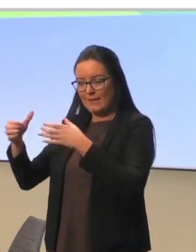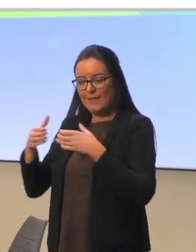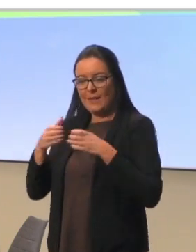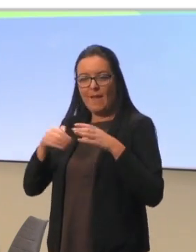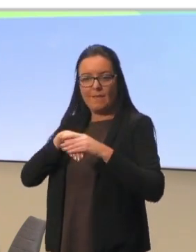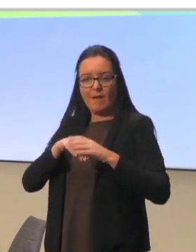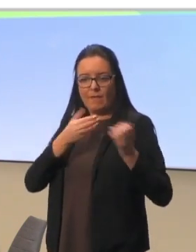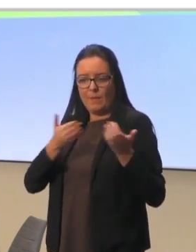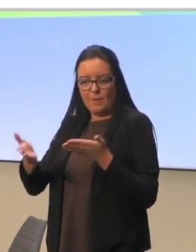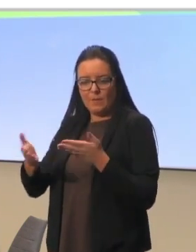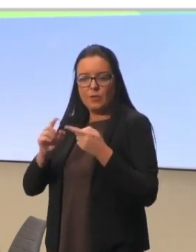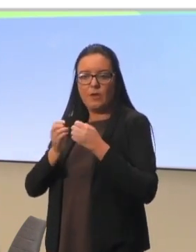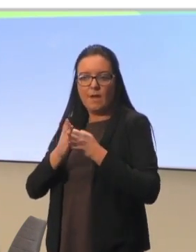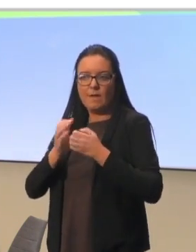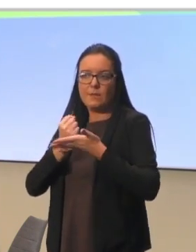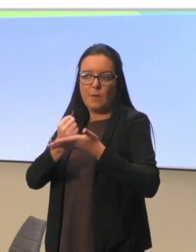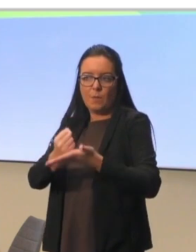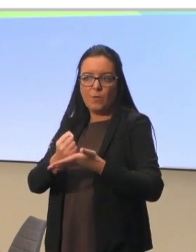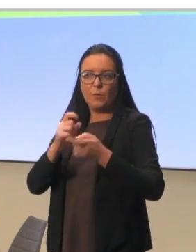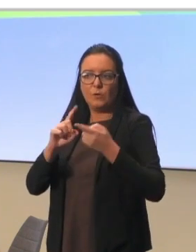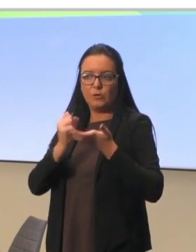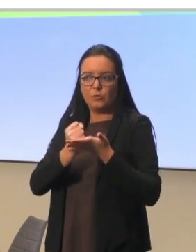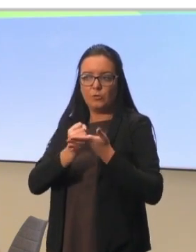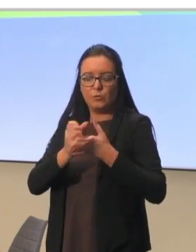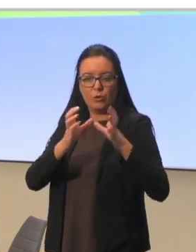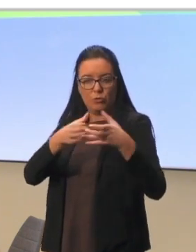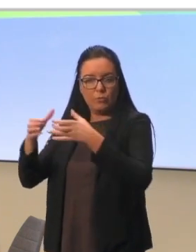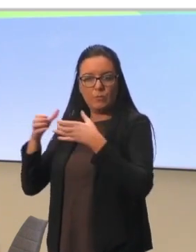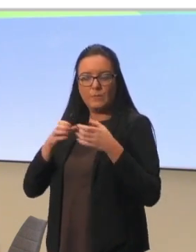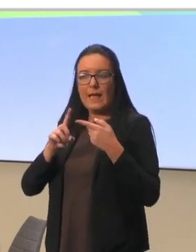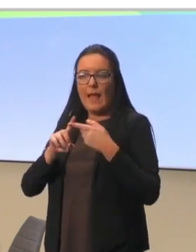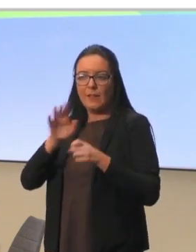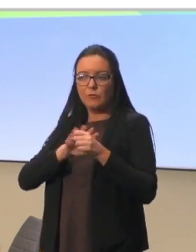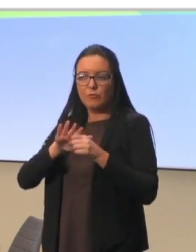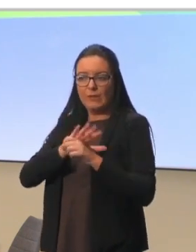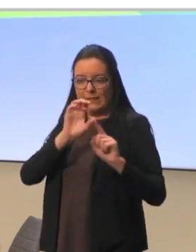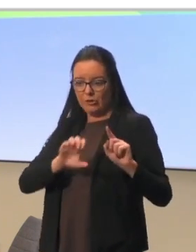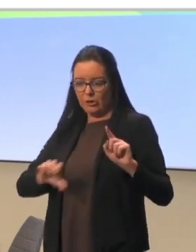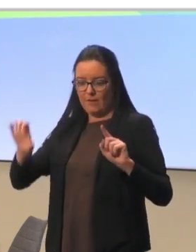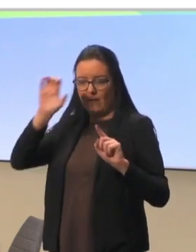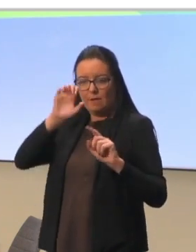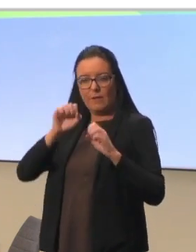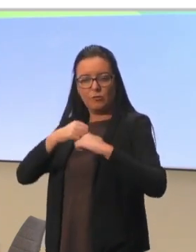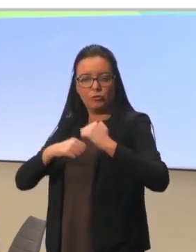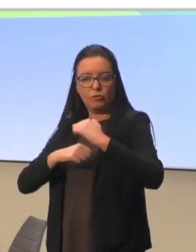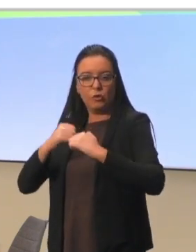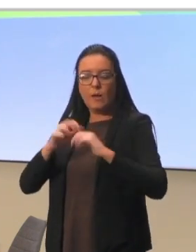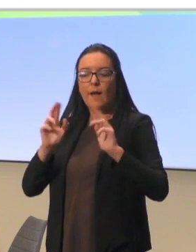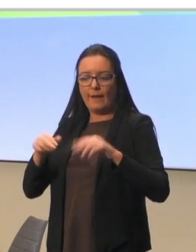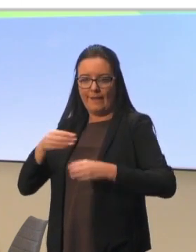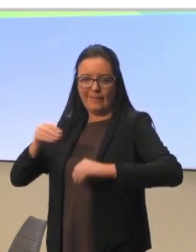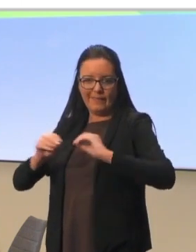of support to specific student cohorts. As its regional structure, it has proven its ability to be flexible in finding